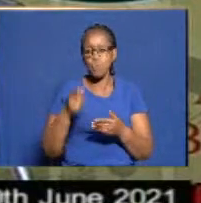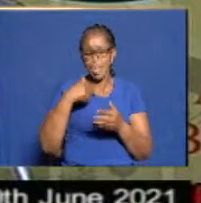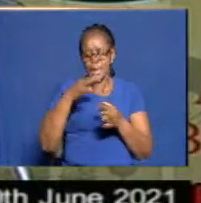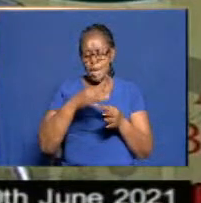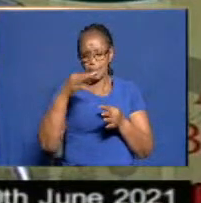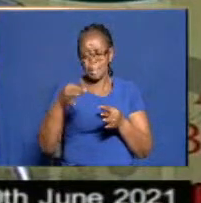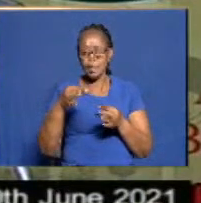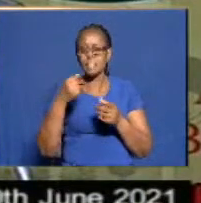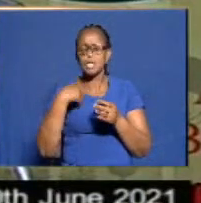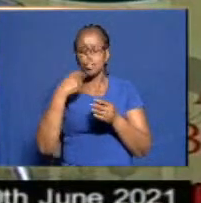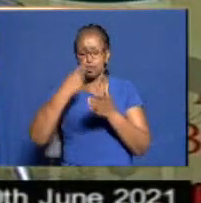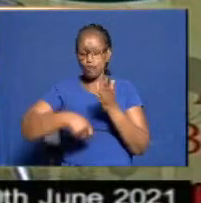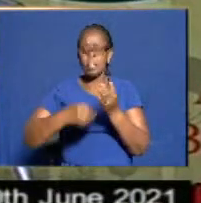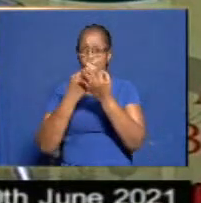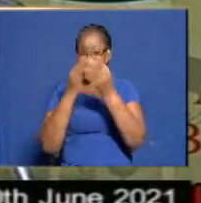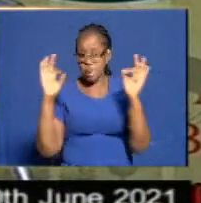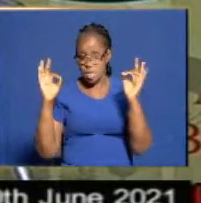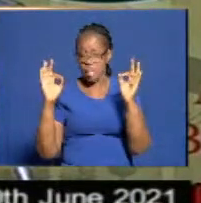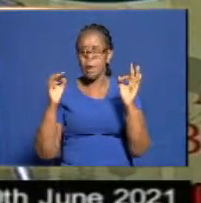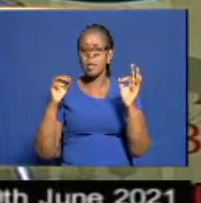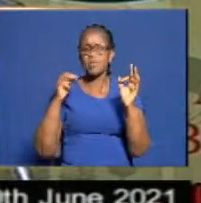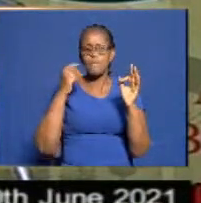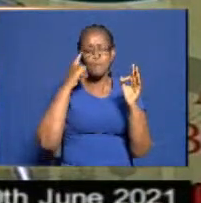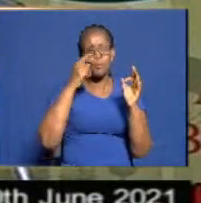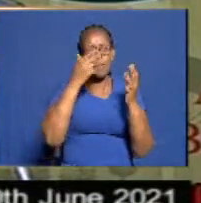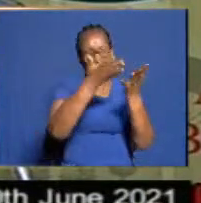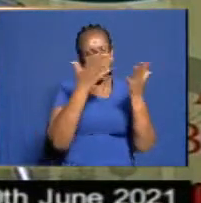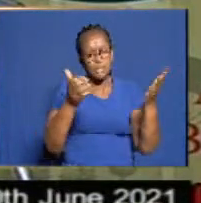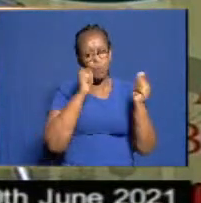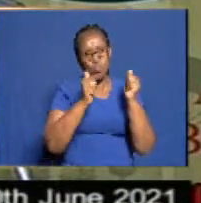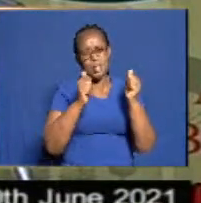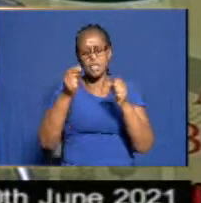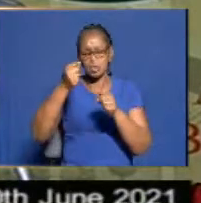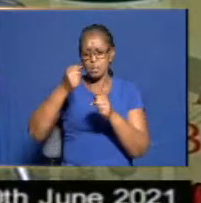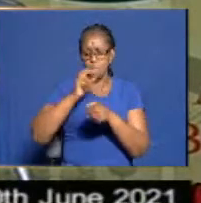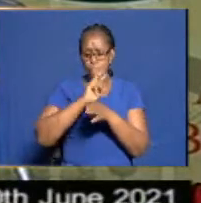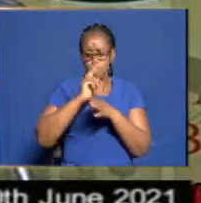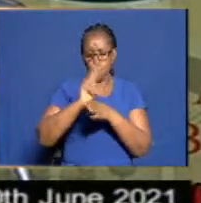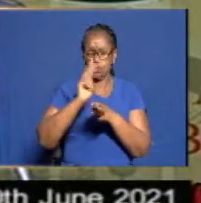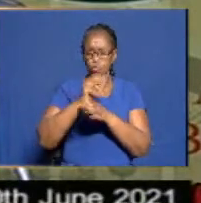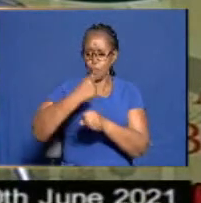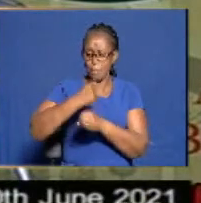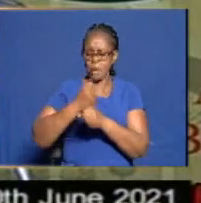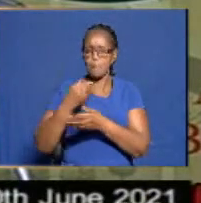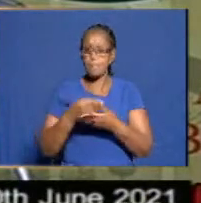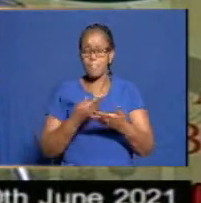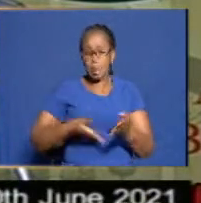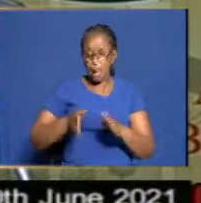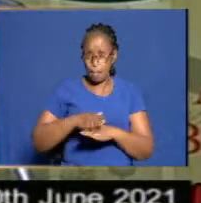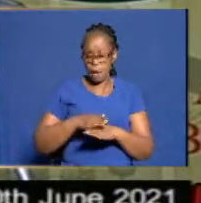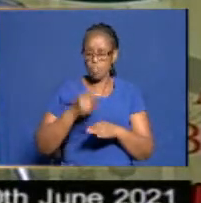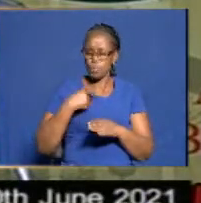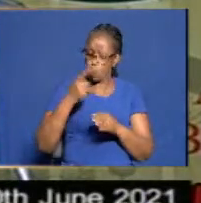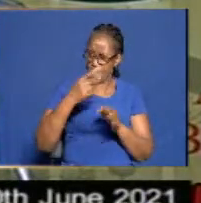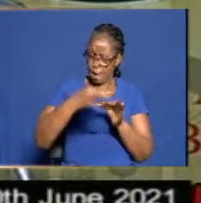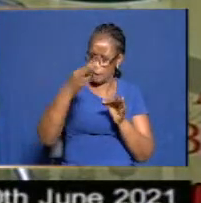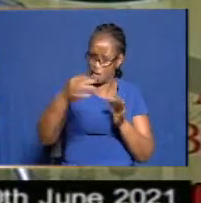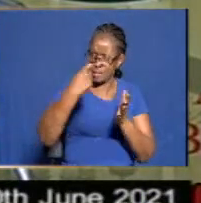of inputs for manufacture of baby diapers for a further 1 year. Mr.